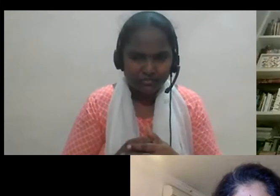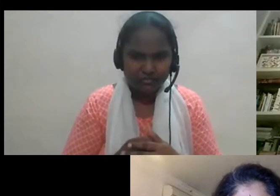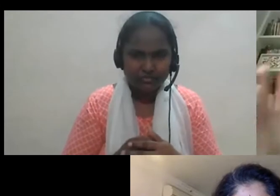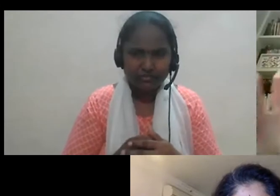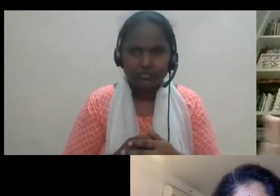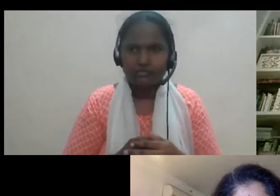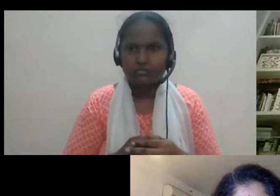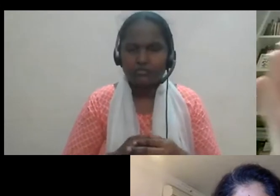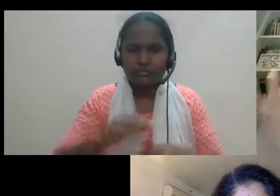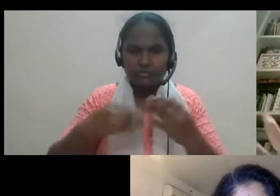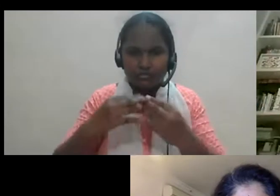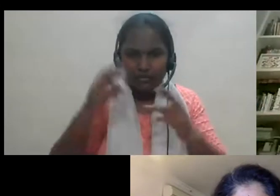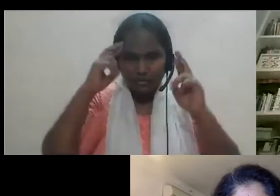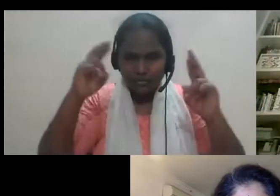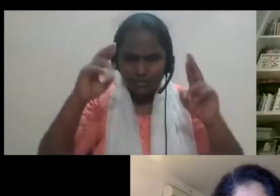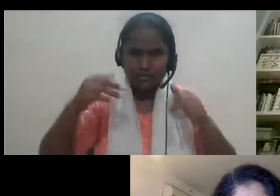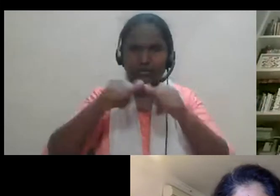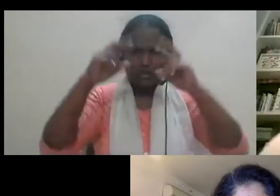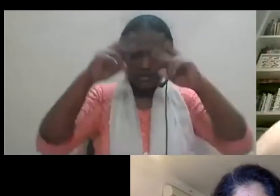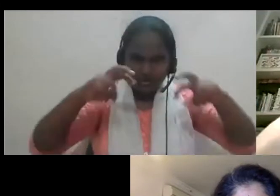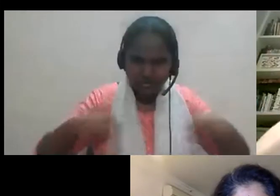A company that makes analysis